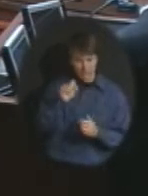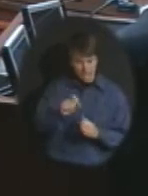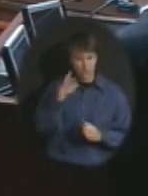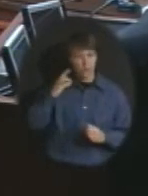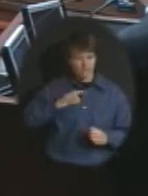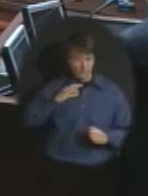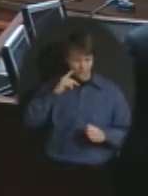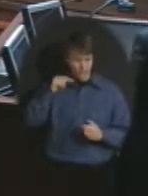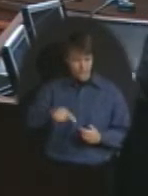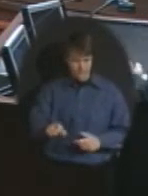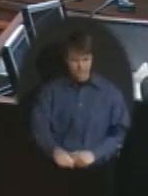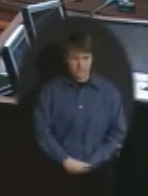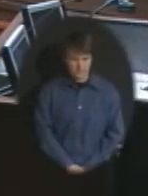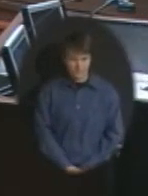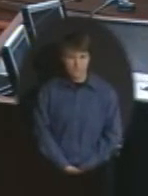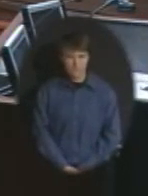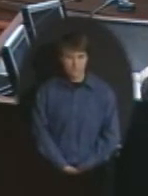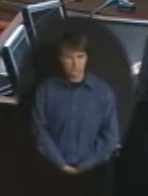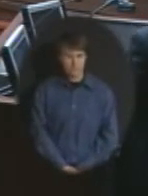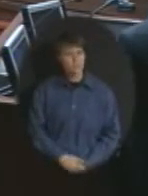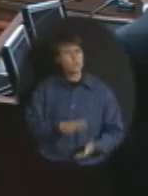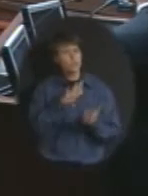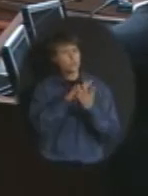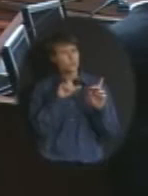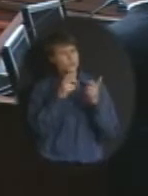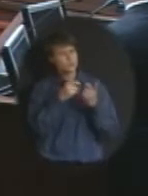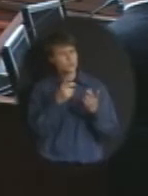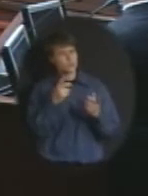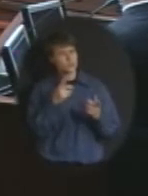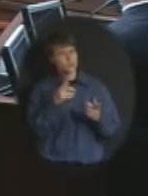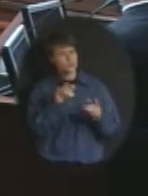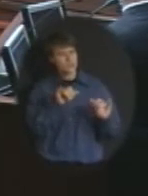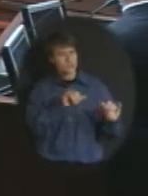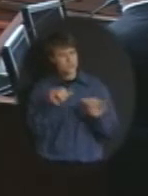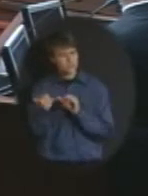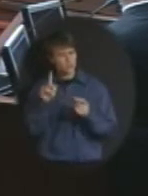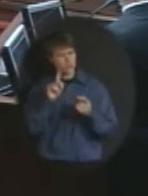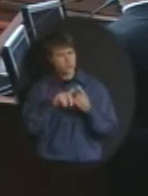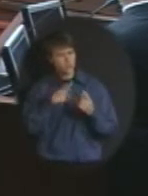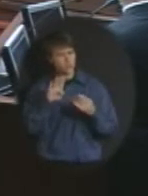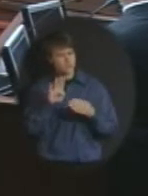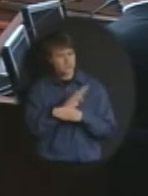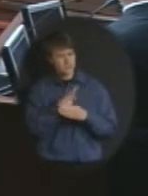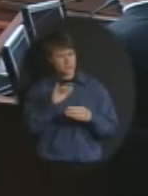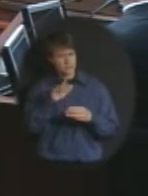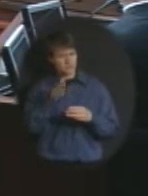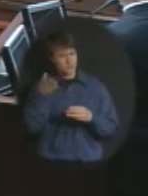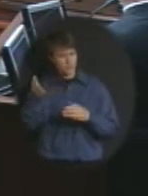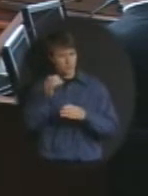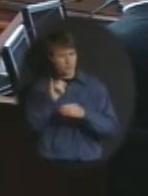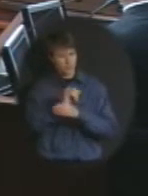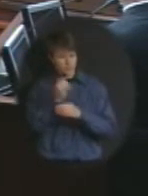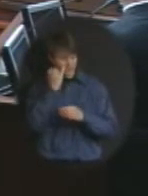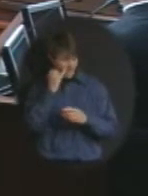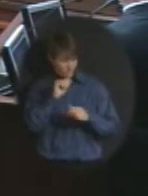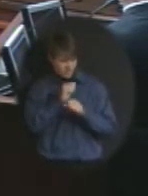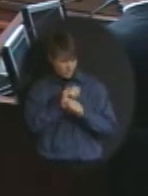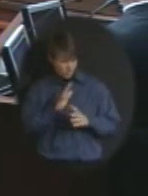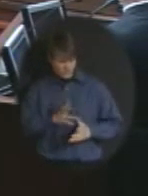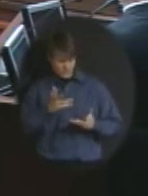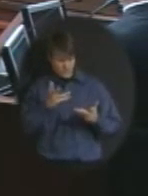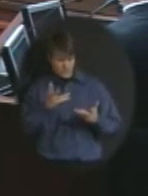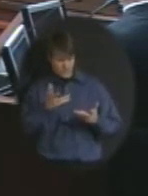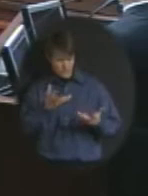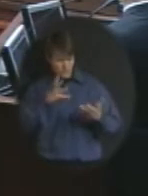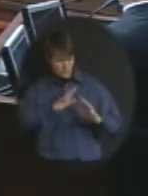this. The school district, is it similar to business and industry? If an employee doesn't want to opt for